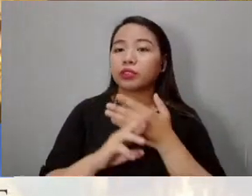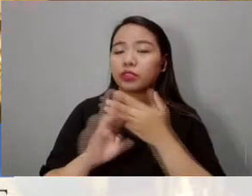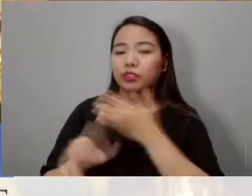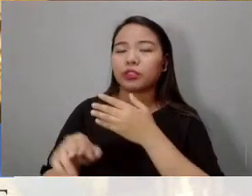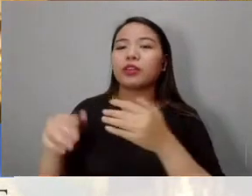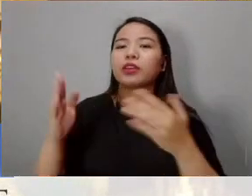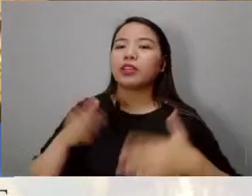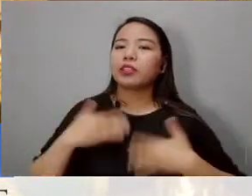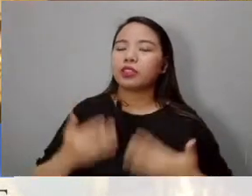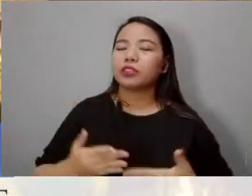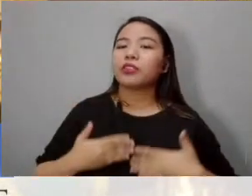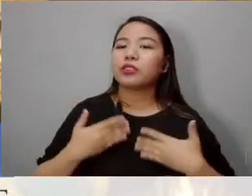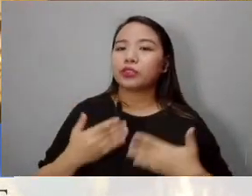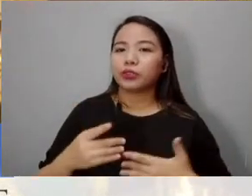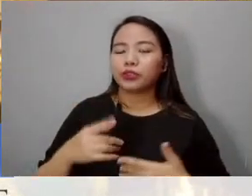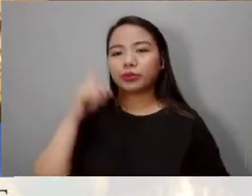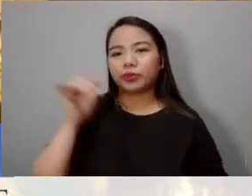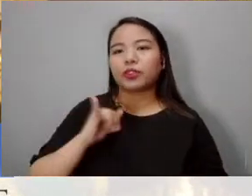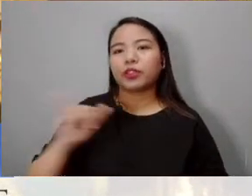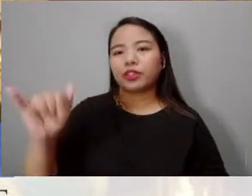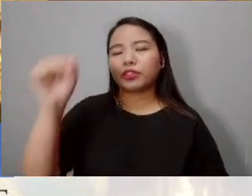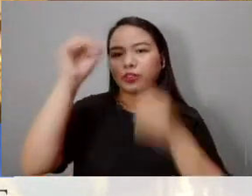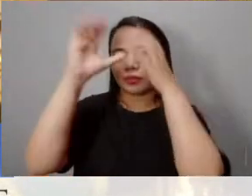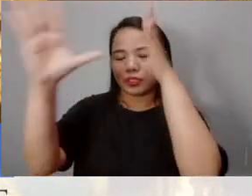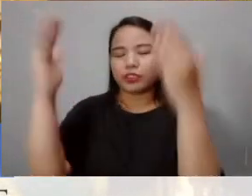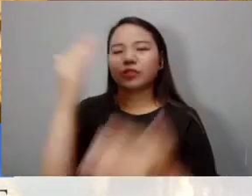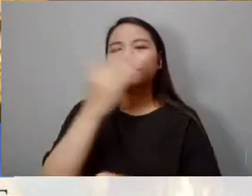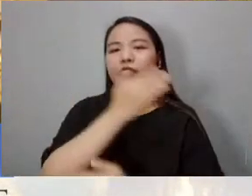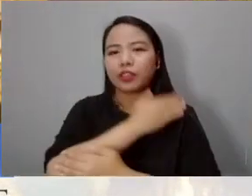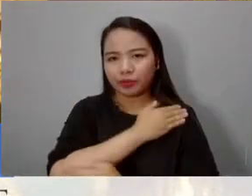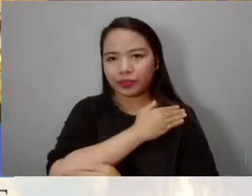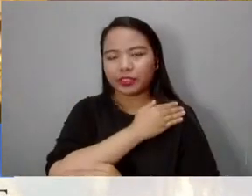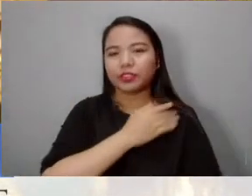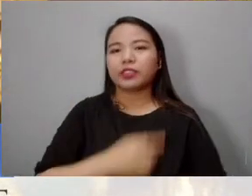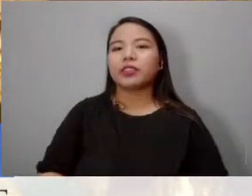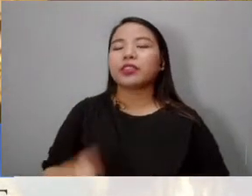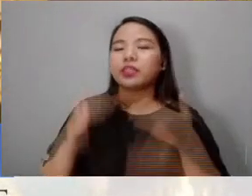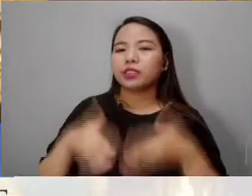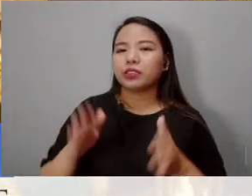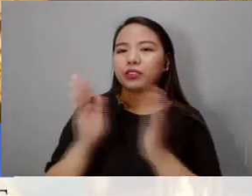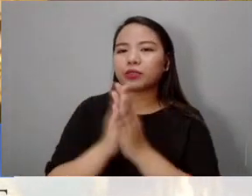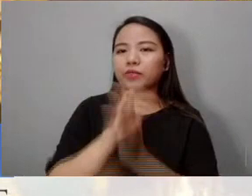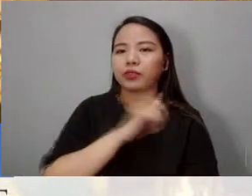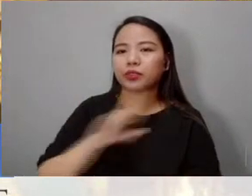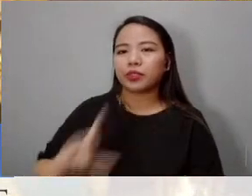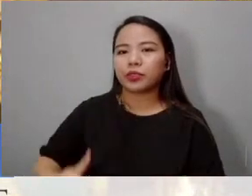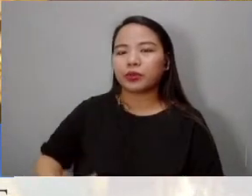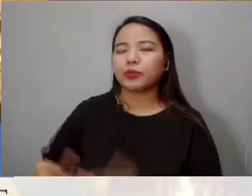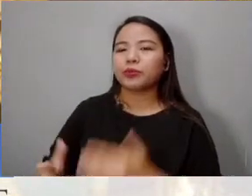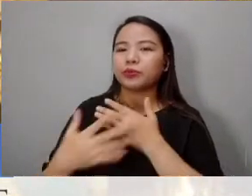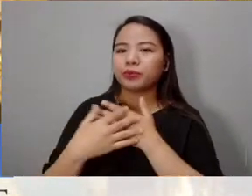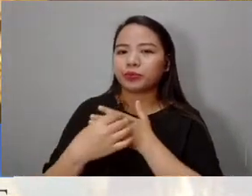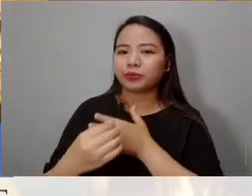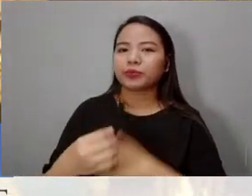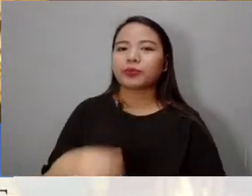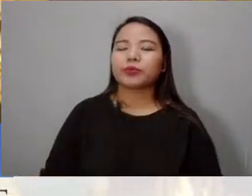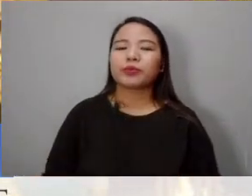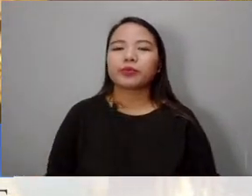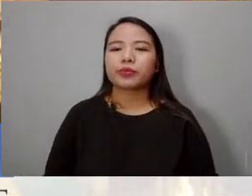embrace. Let us pray to the Lord.